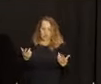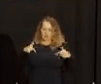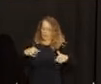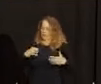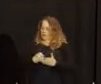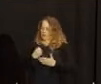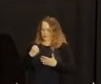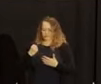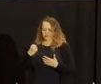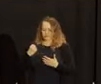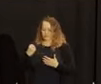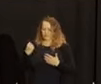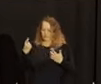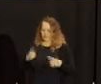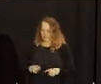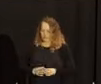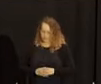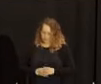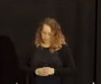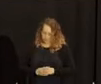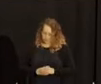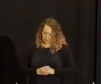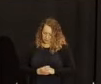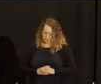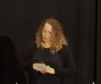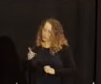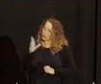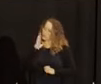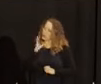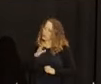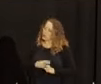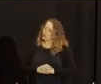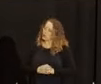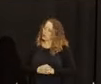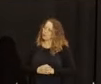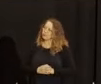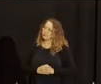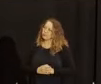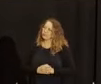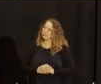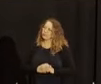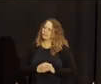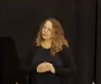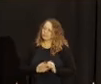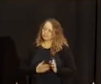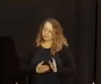moment where you will know that